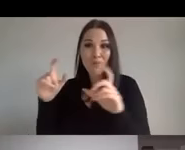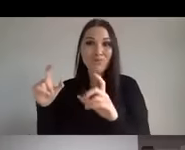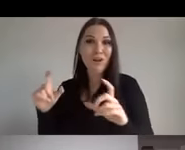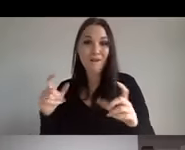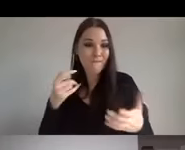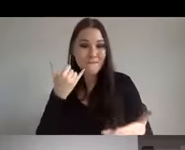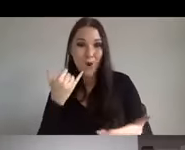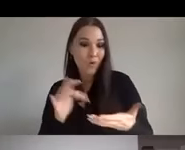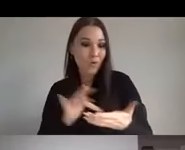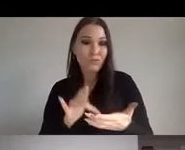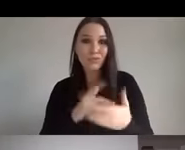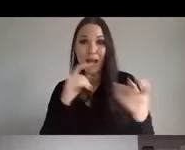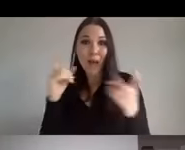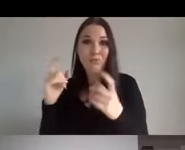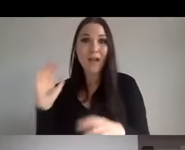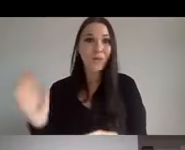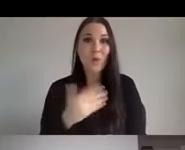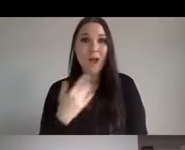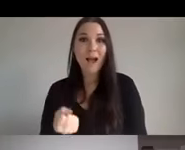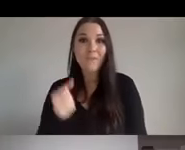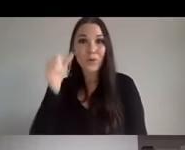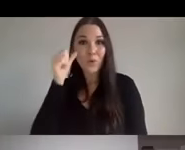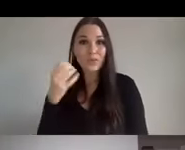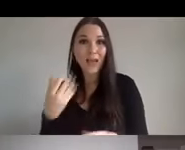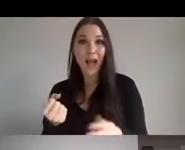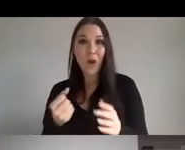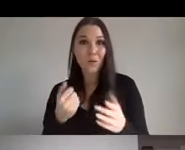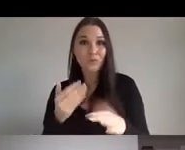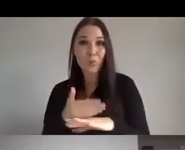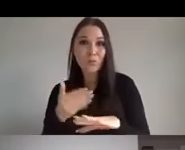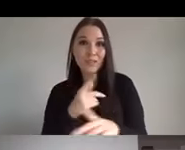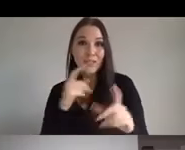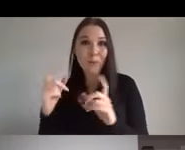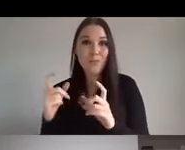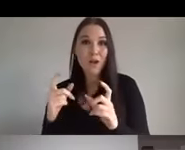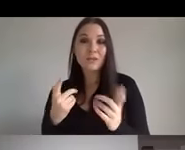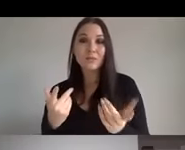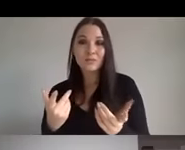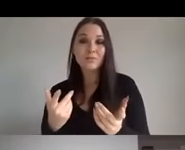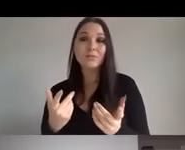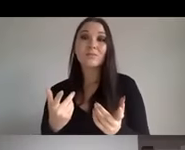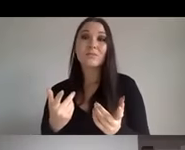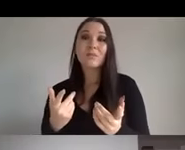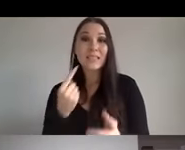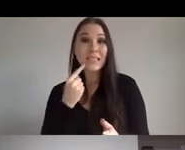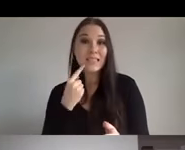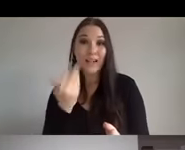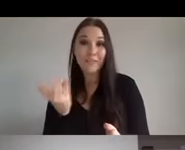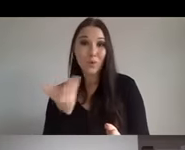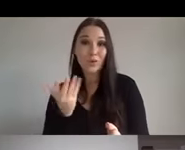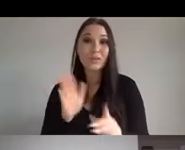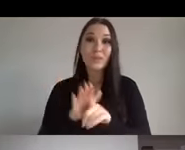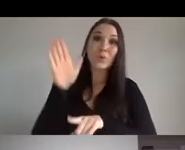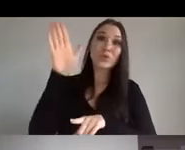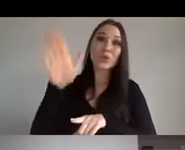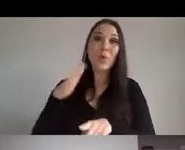has a camera, everybody has a camera, everybody knows how to operate a camera. So that's easy. And of course, in the future, we